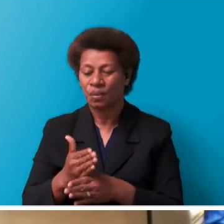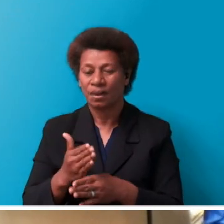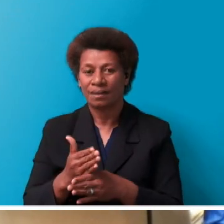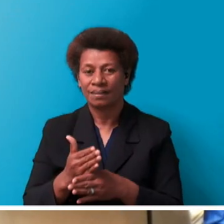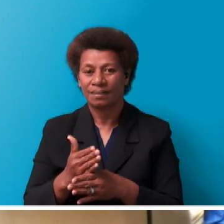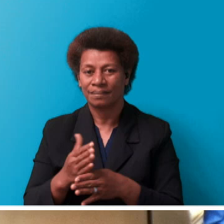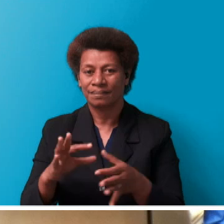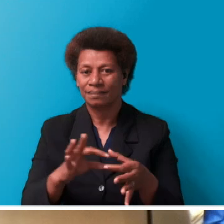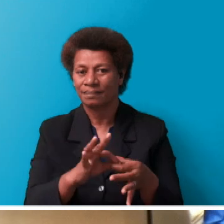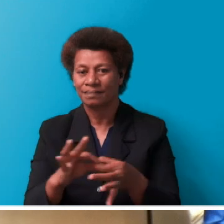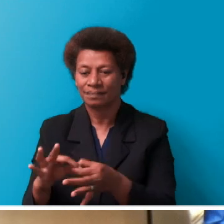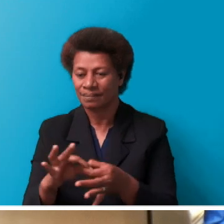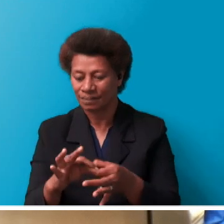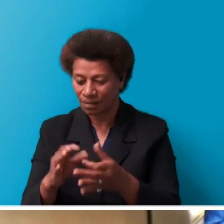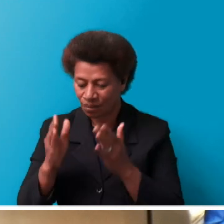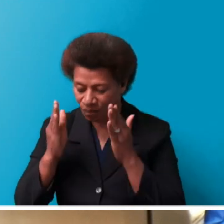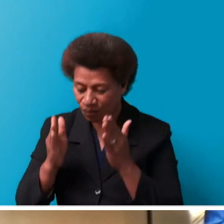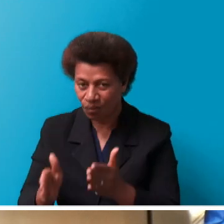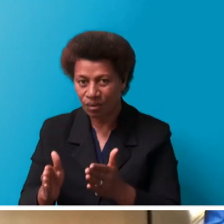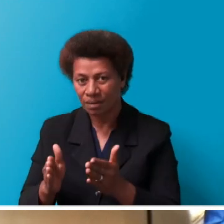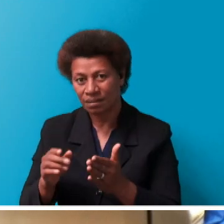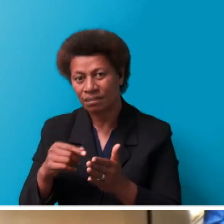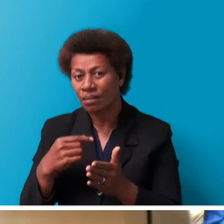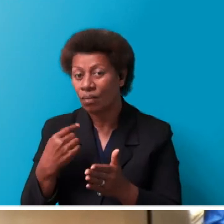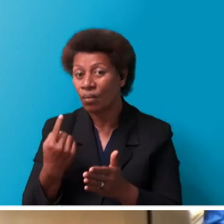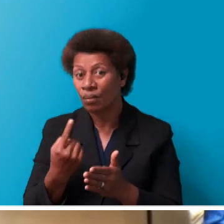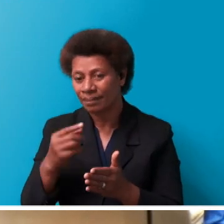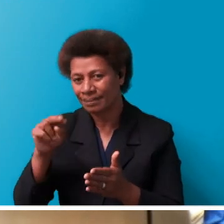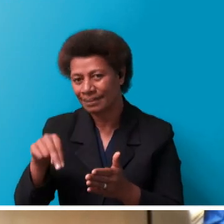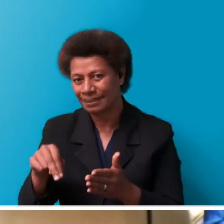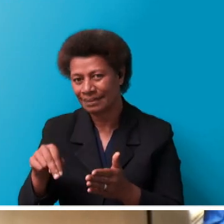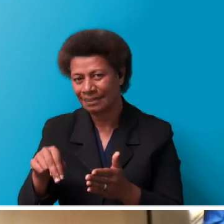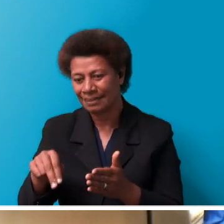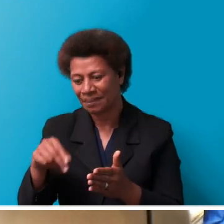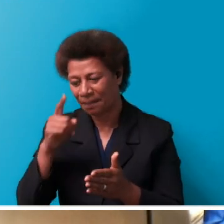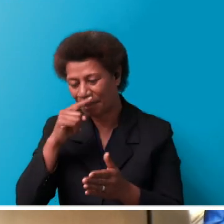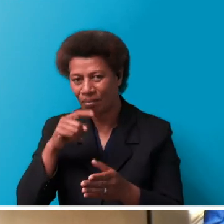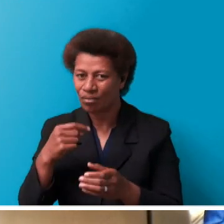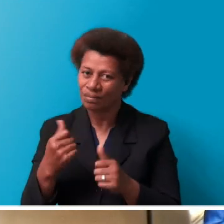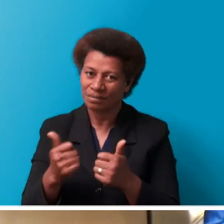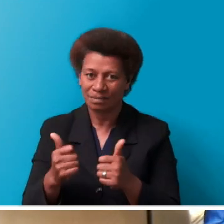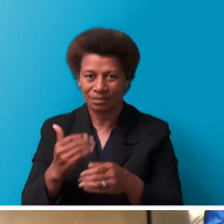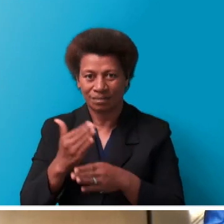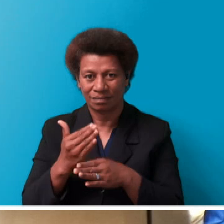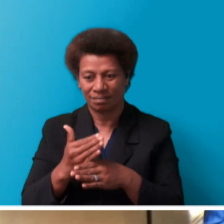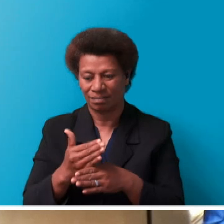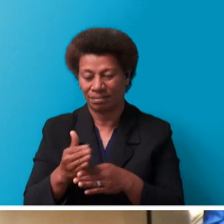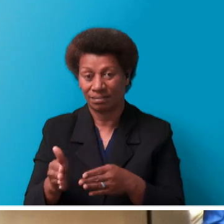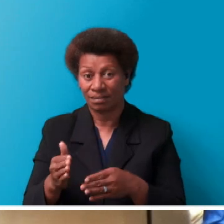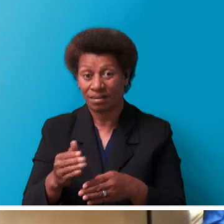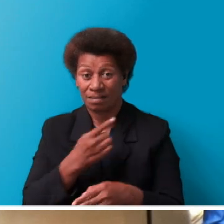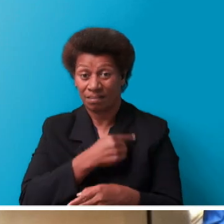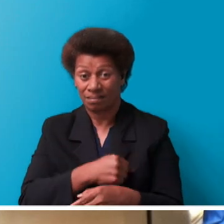address the needs of our retired service people and ensure that their sacrifices are recognized and